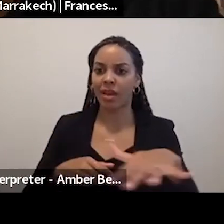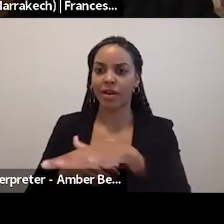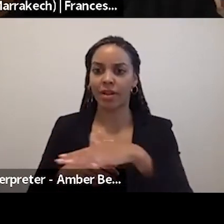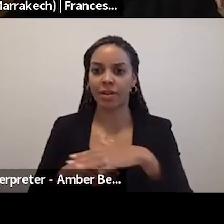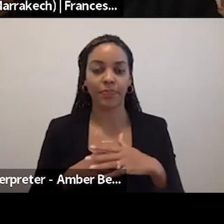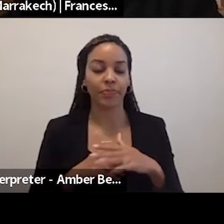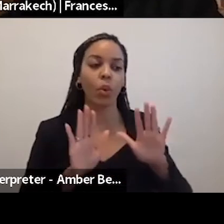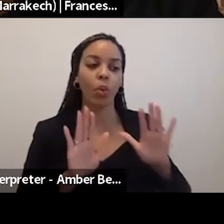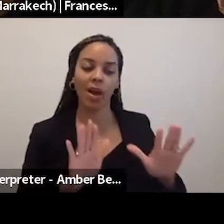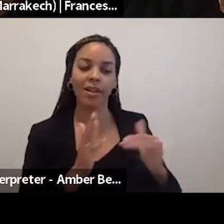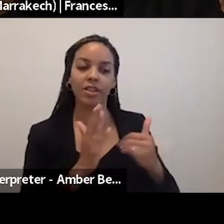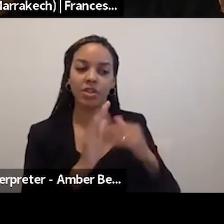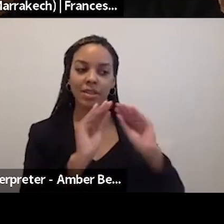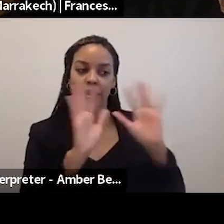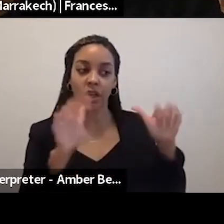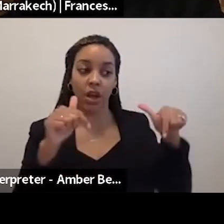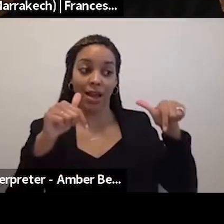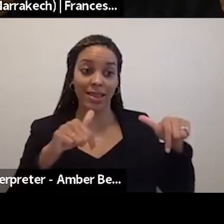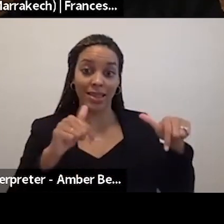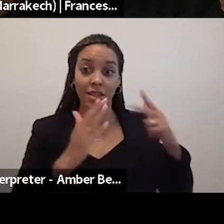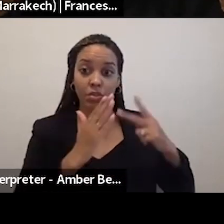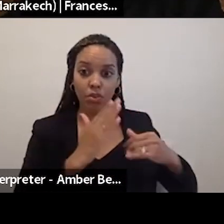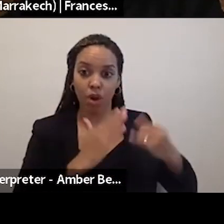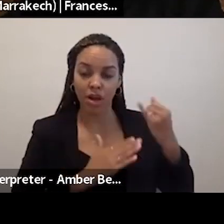be clear, this project is in the